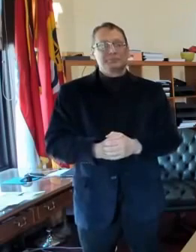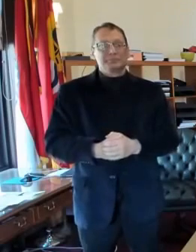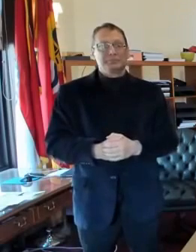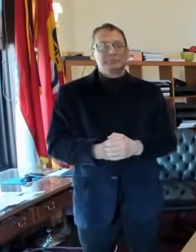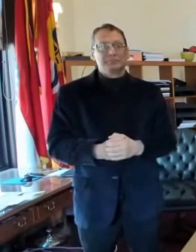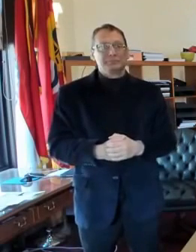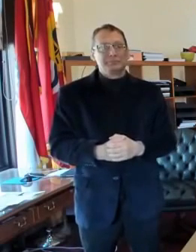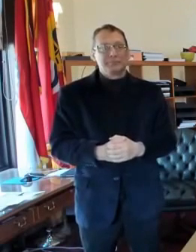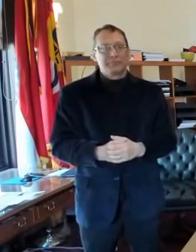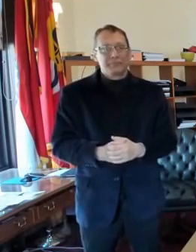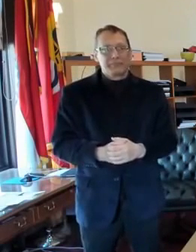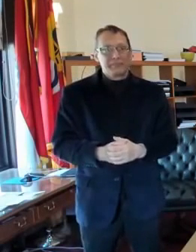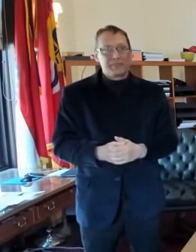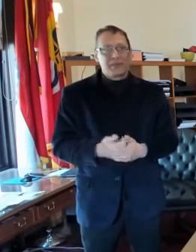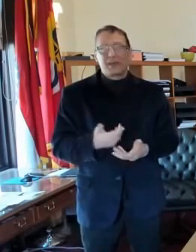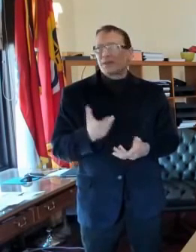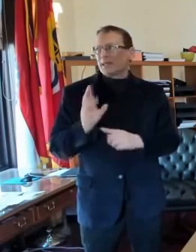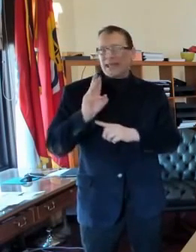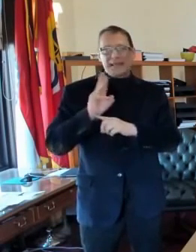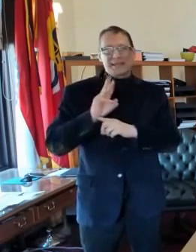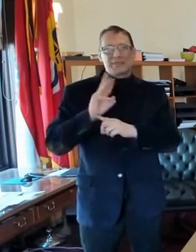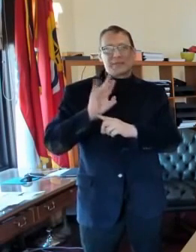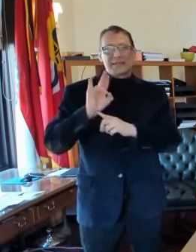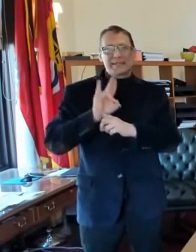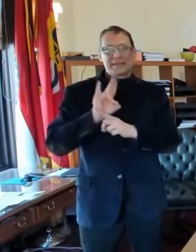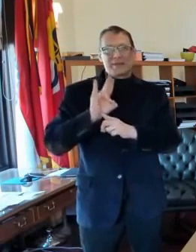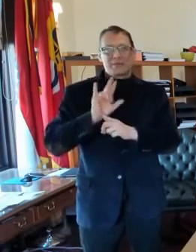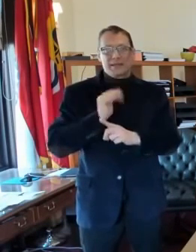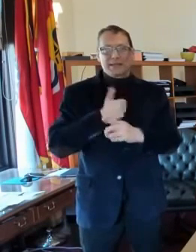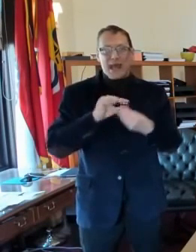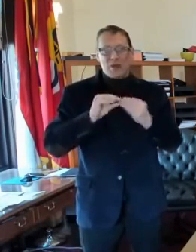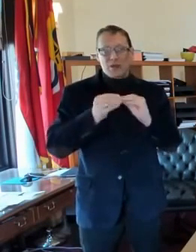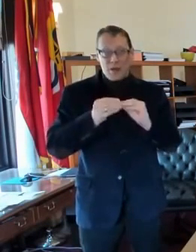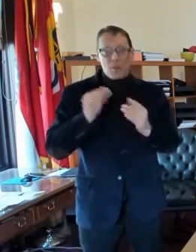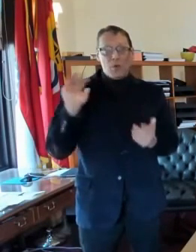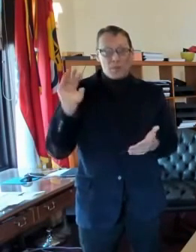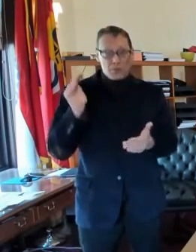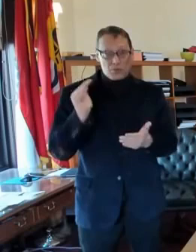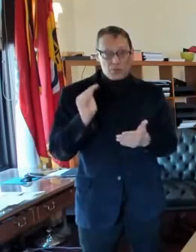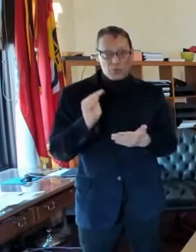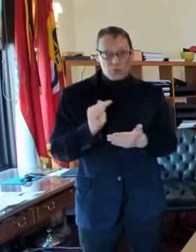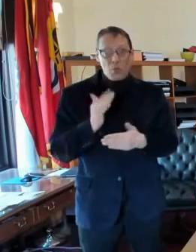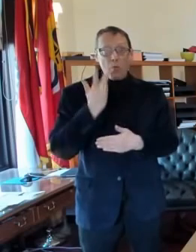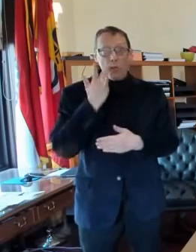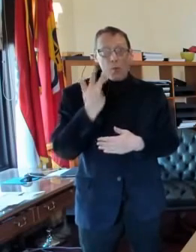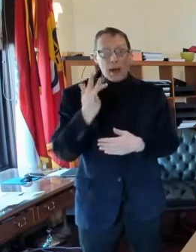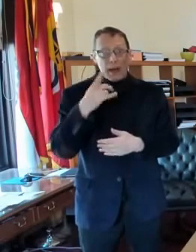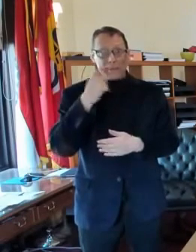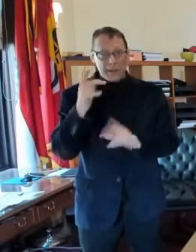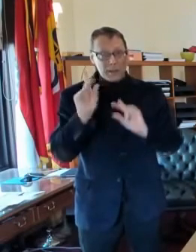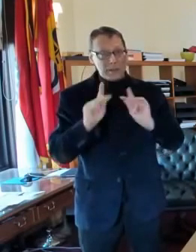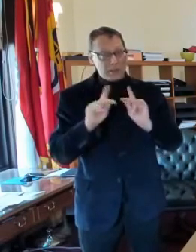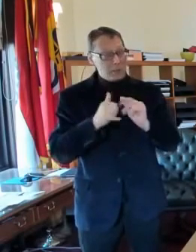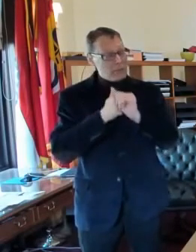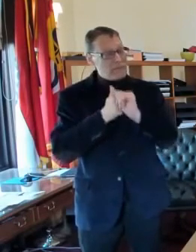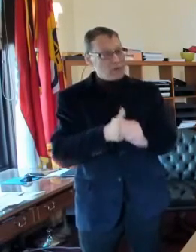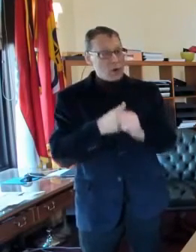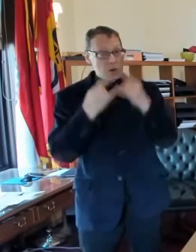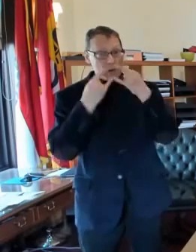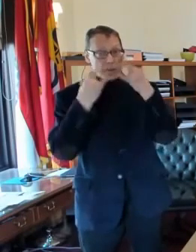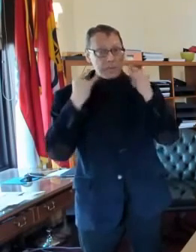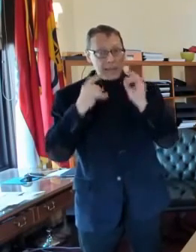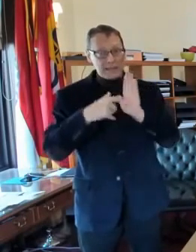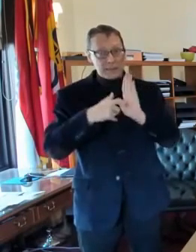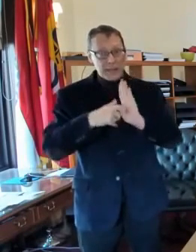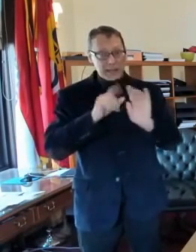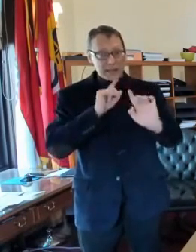last 6-7 months, our numbers have been better than many of the counties in the surrounding area. So